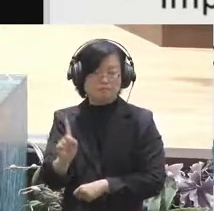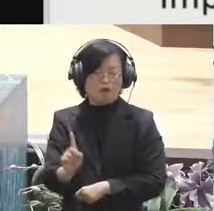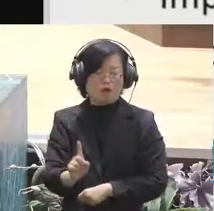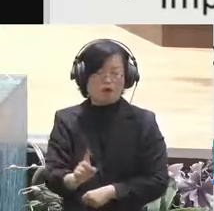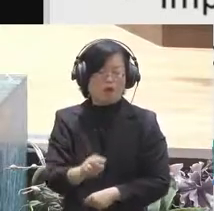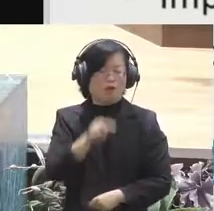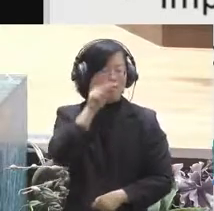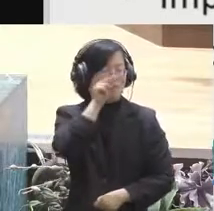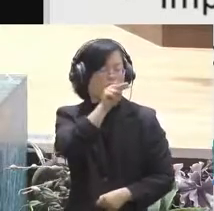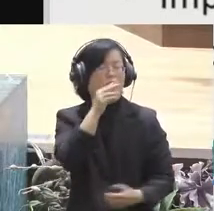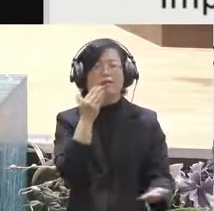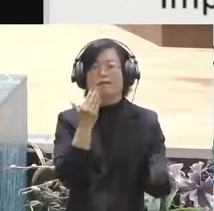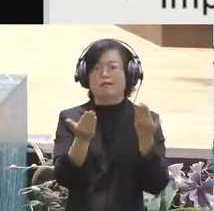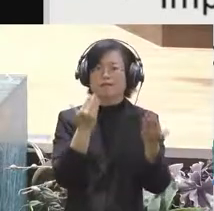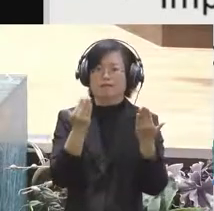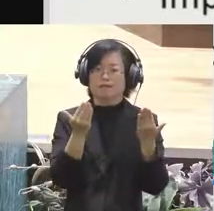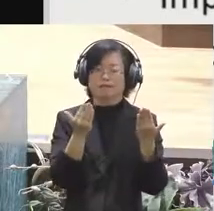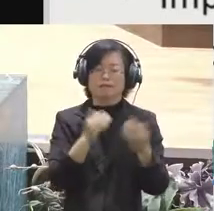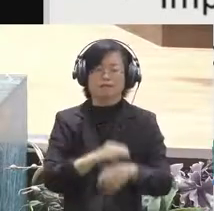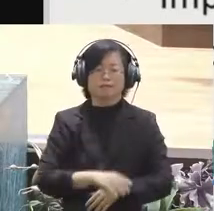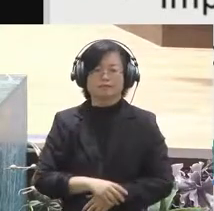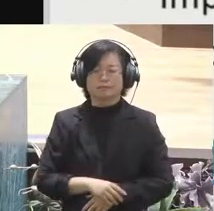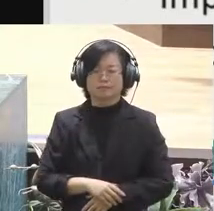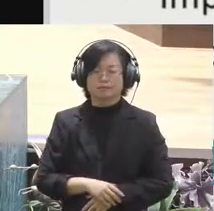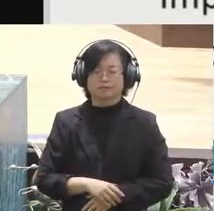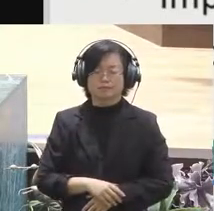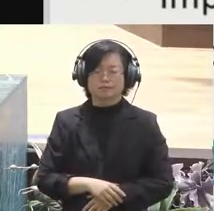improved our ranking.